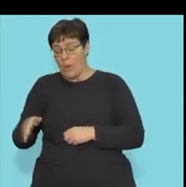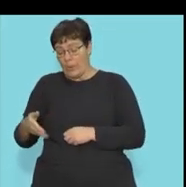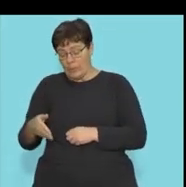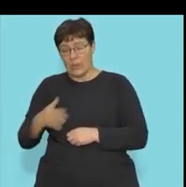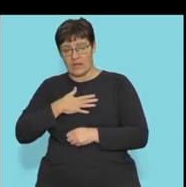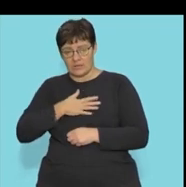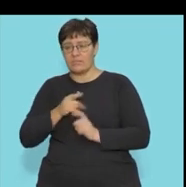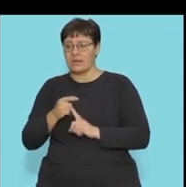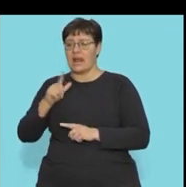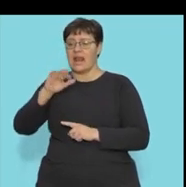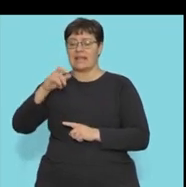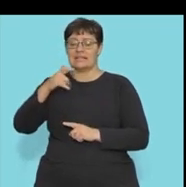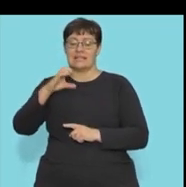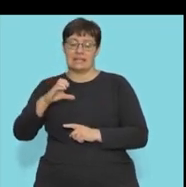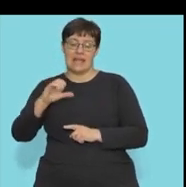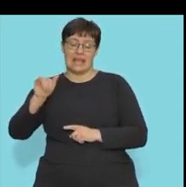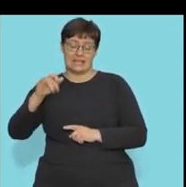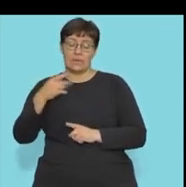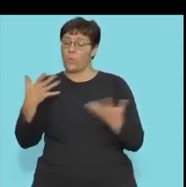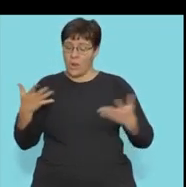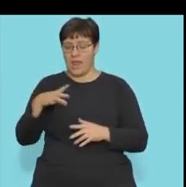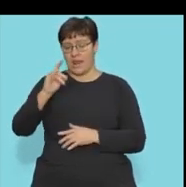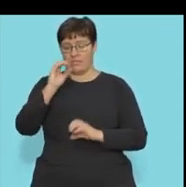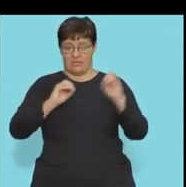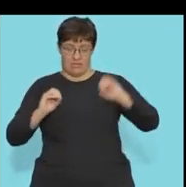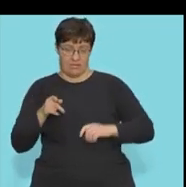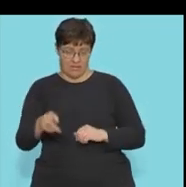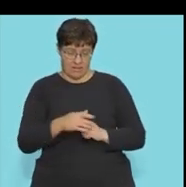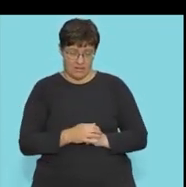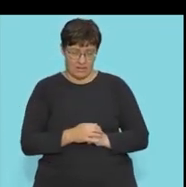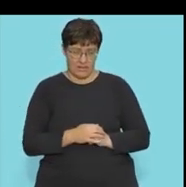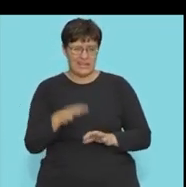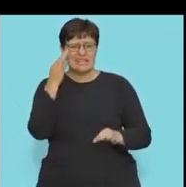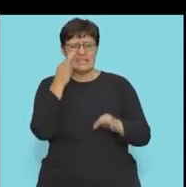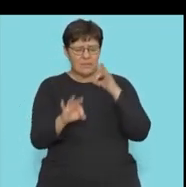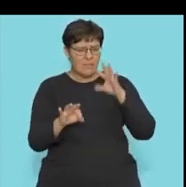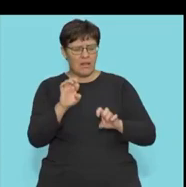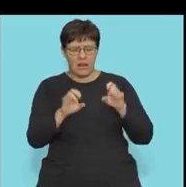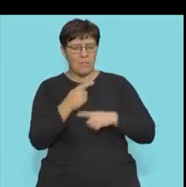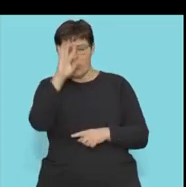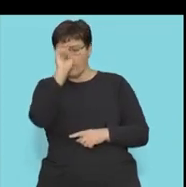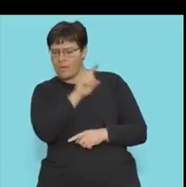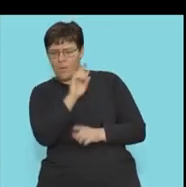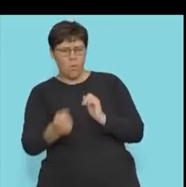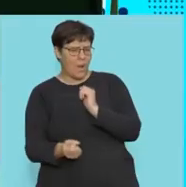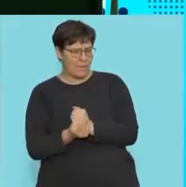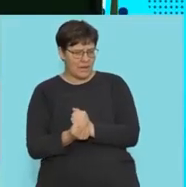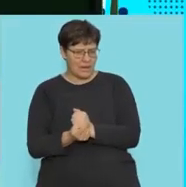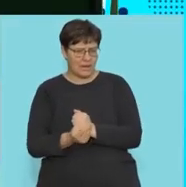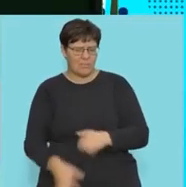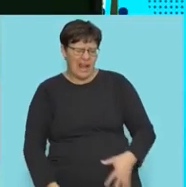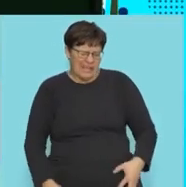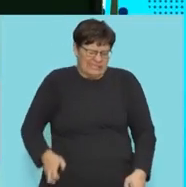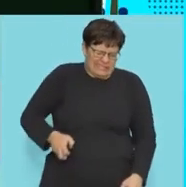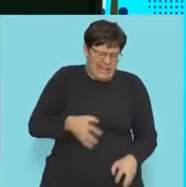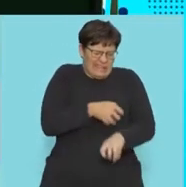oxygen to form lactic acid in animal cells. So guys, the simple analogy for being able to remind you of what happens when